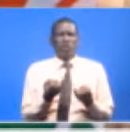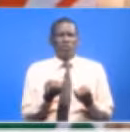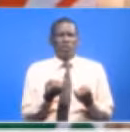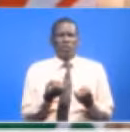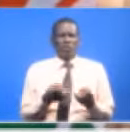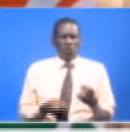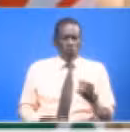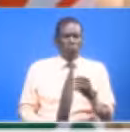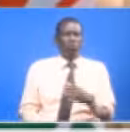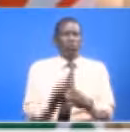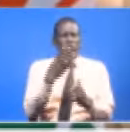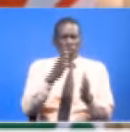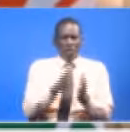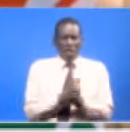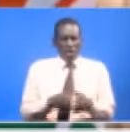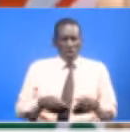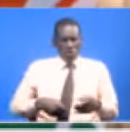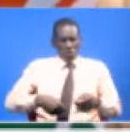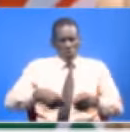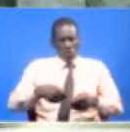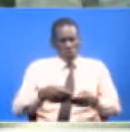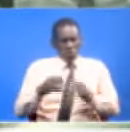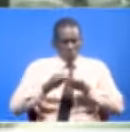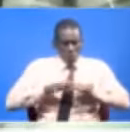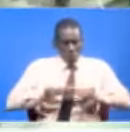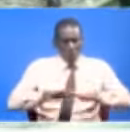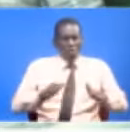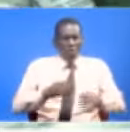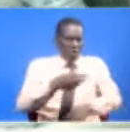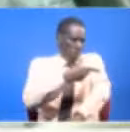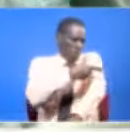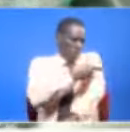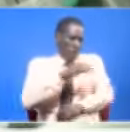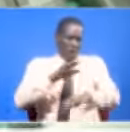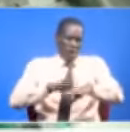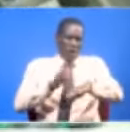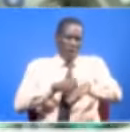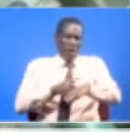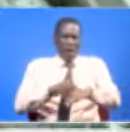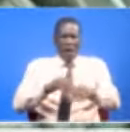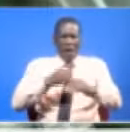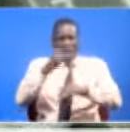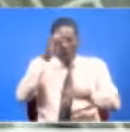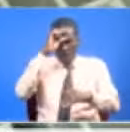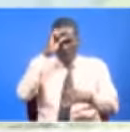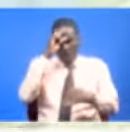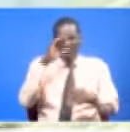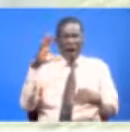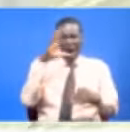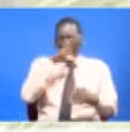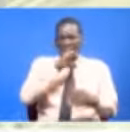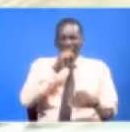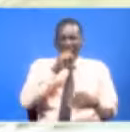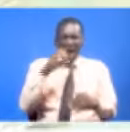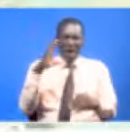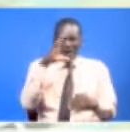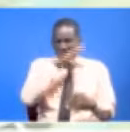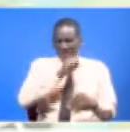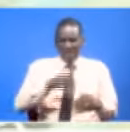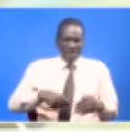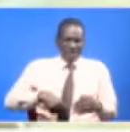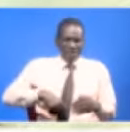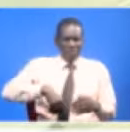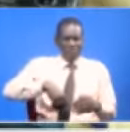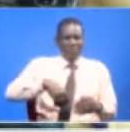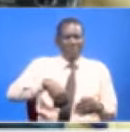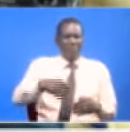produce and distribute the vaccines in good time. After the government missed out on a year-long supply, defaulting a $2 billion debt to